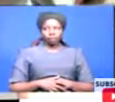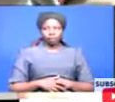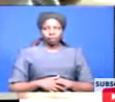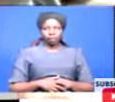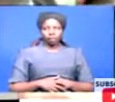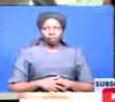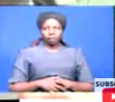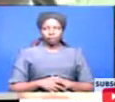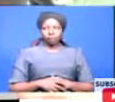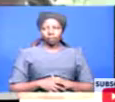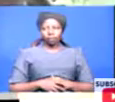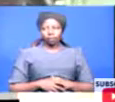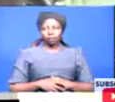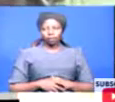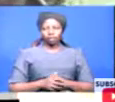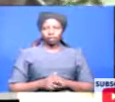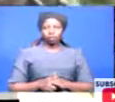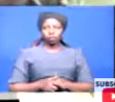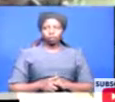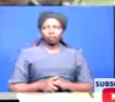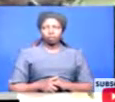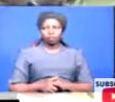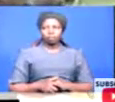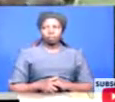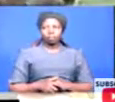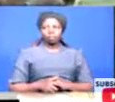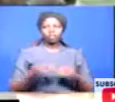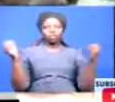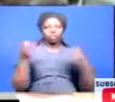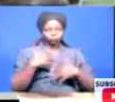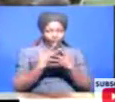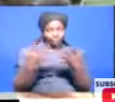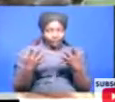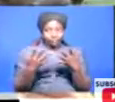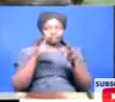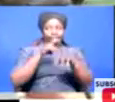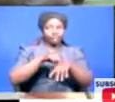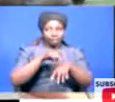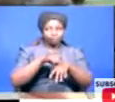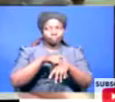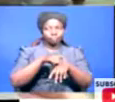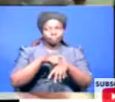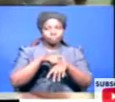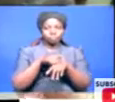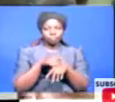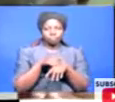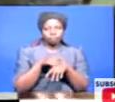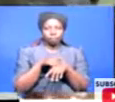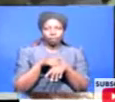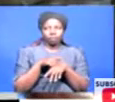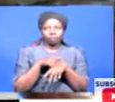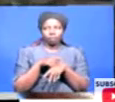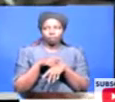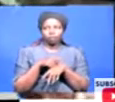Kwa hivyo tumeingia gharama kubwa sana. Na kitu ya kushangaza ni wakati nilikutana na huyu mwenyekiti.